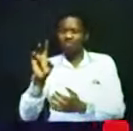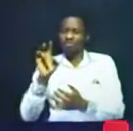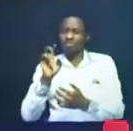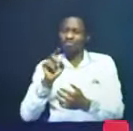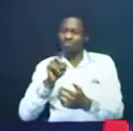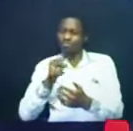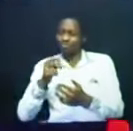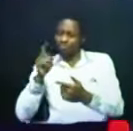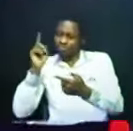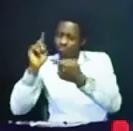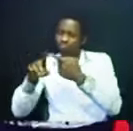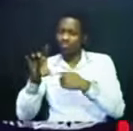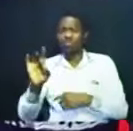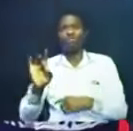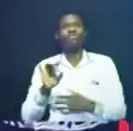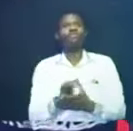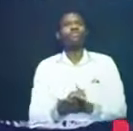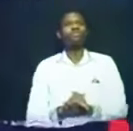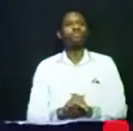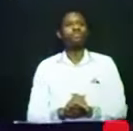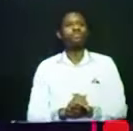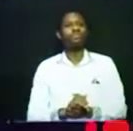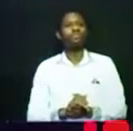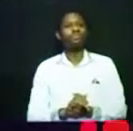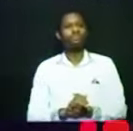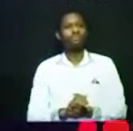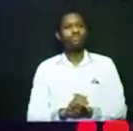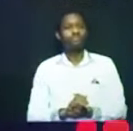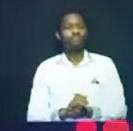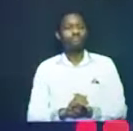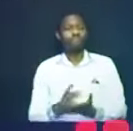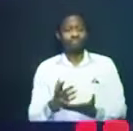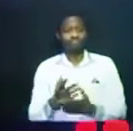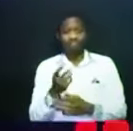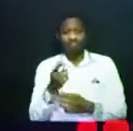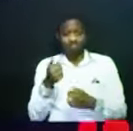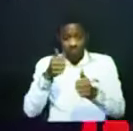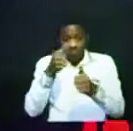7 and 8. Are we together?